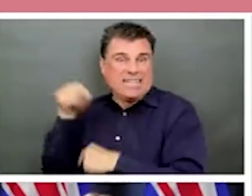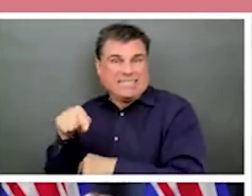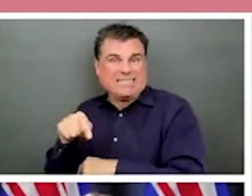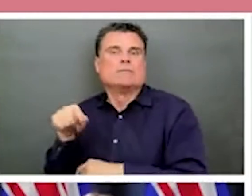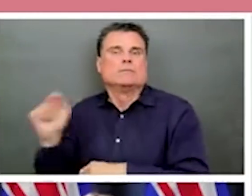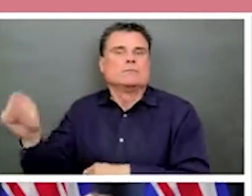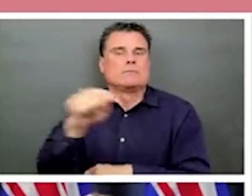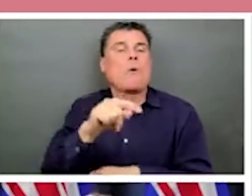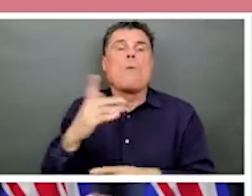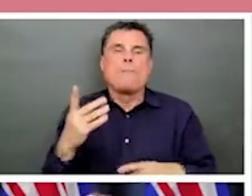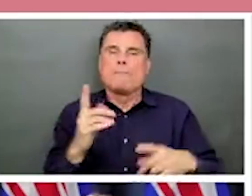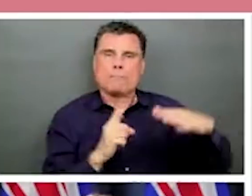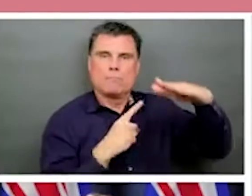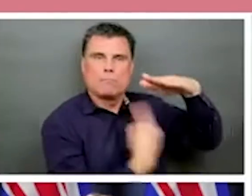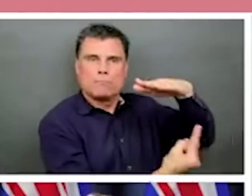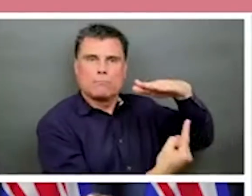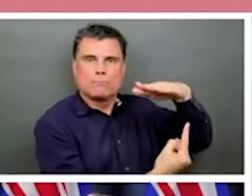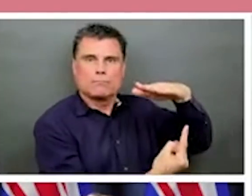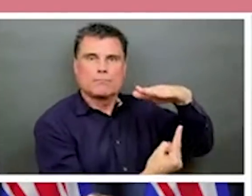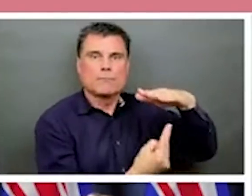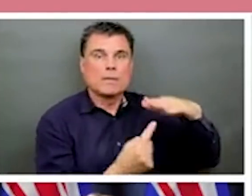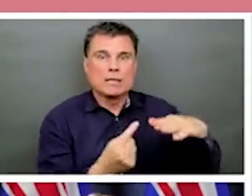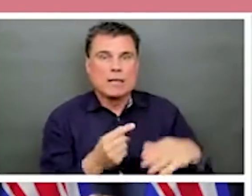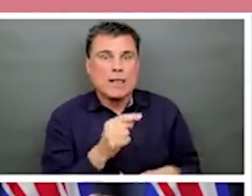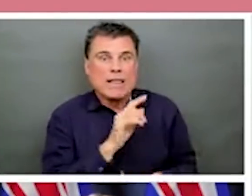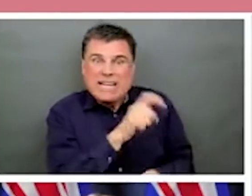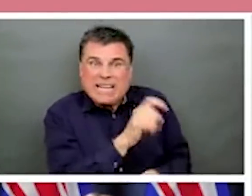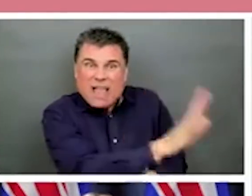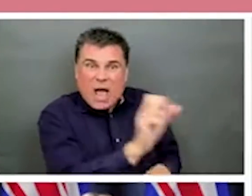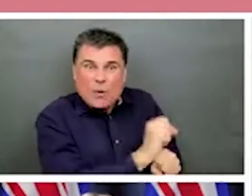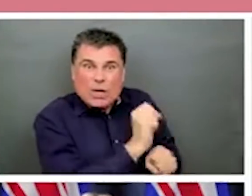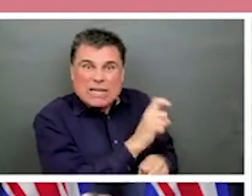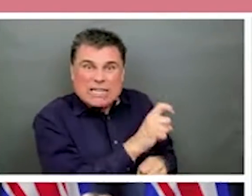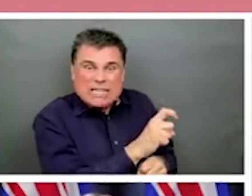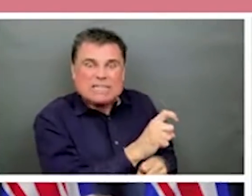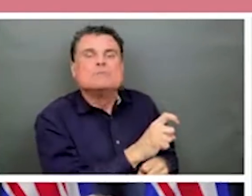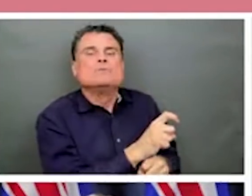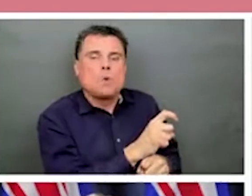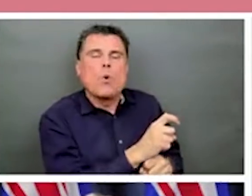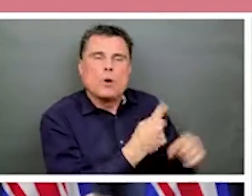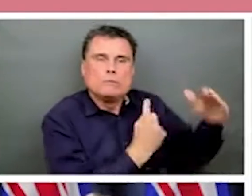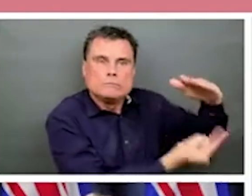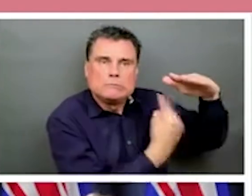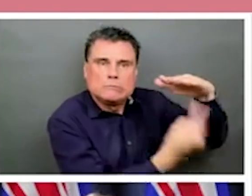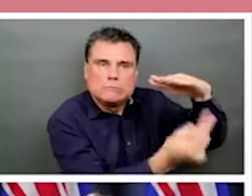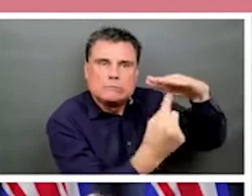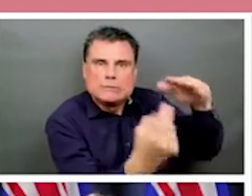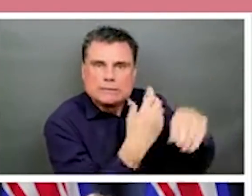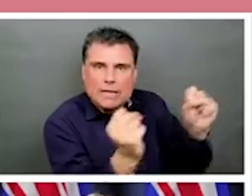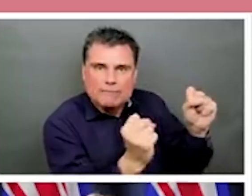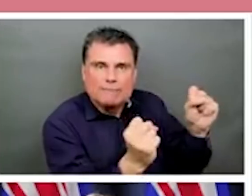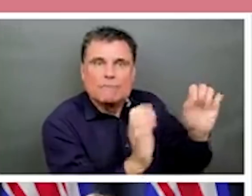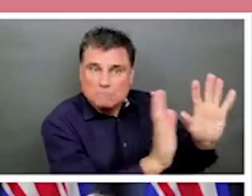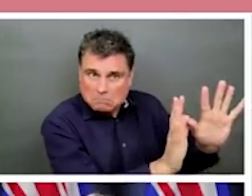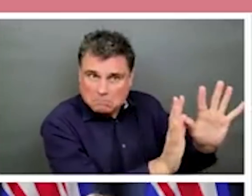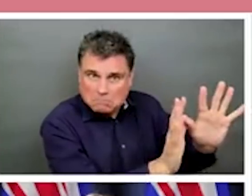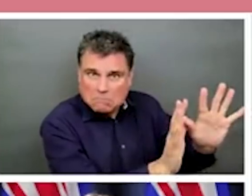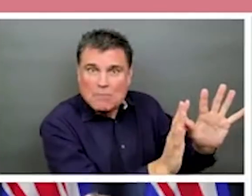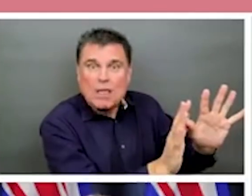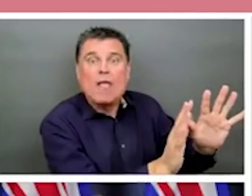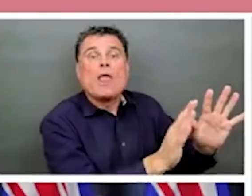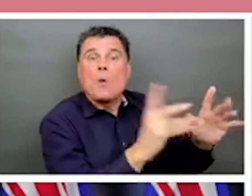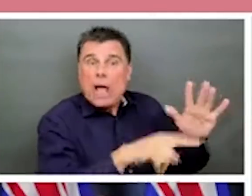farm workers who are so necessary for this work are quarantined safely and provided what they